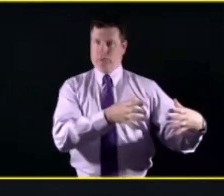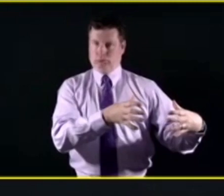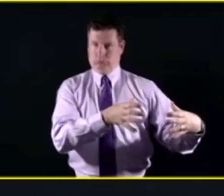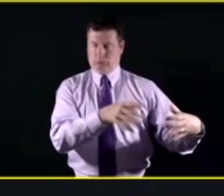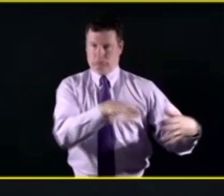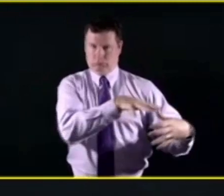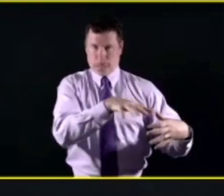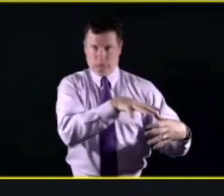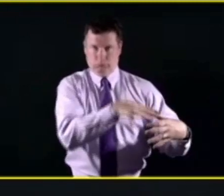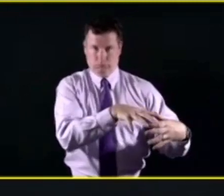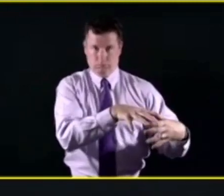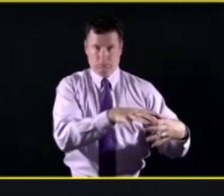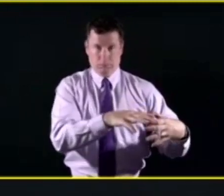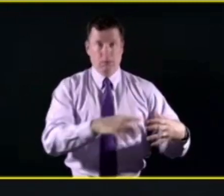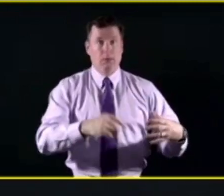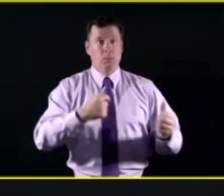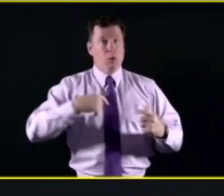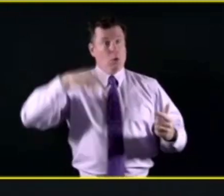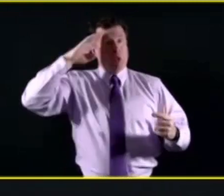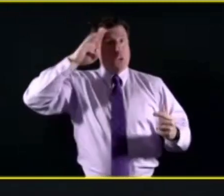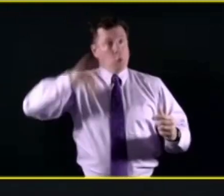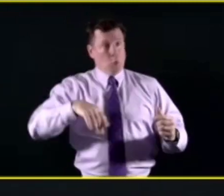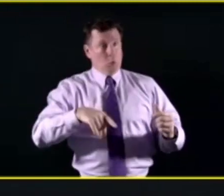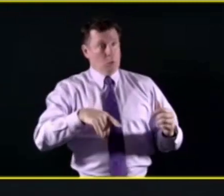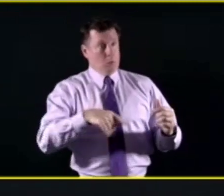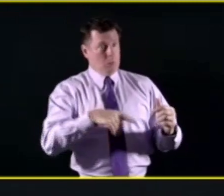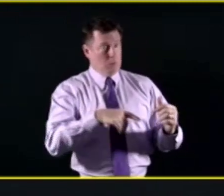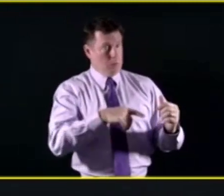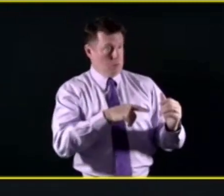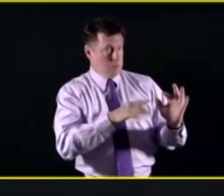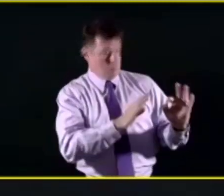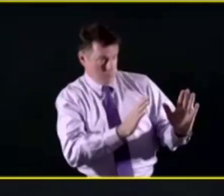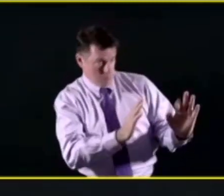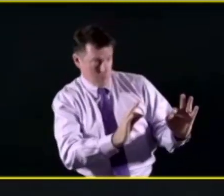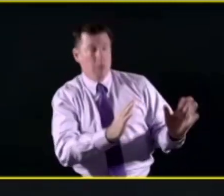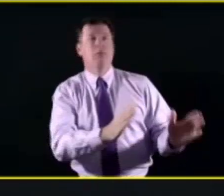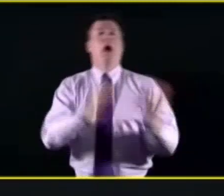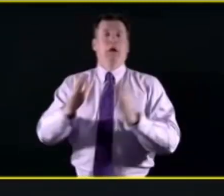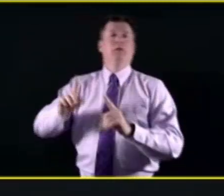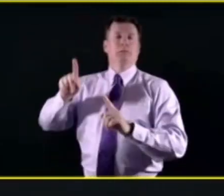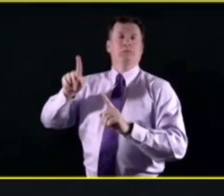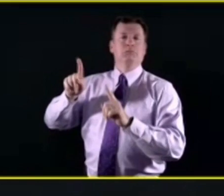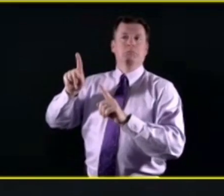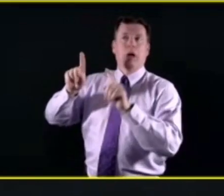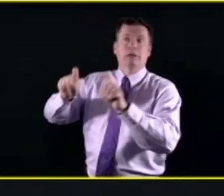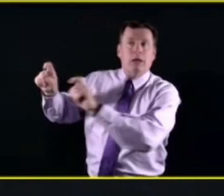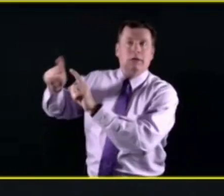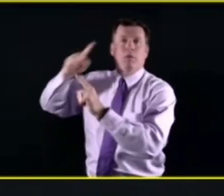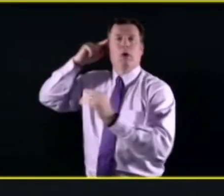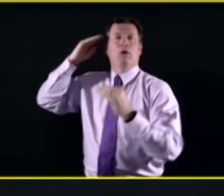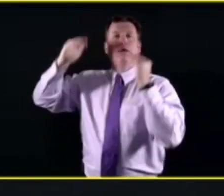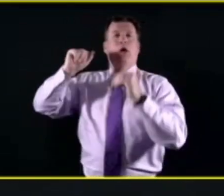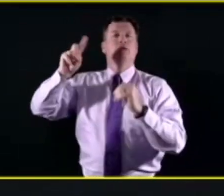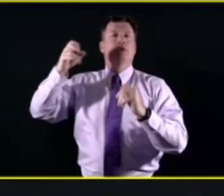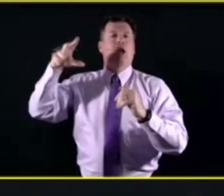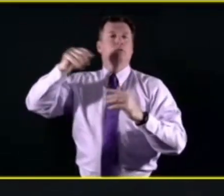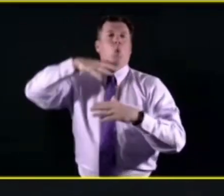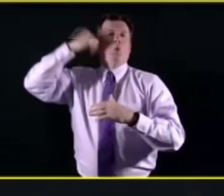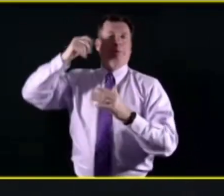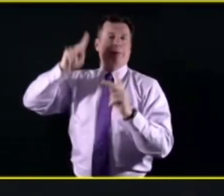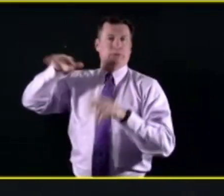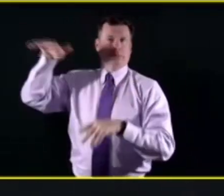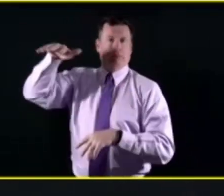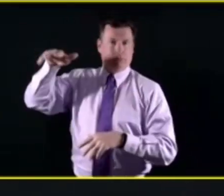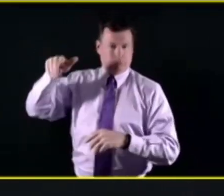but protect the safety of our individual subjects. Thanks, Dr. Falsey. Dr. Mendoza, I'm sorry, we're